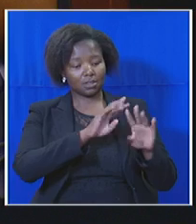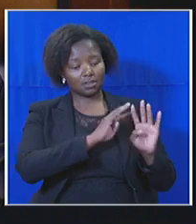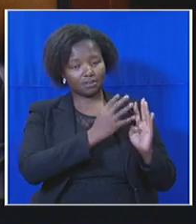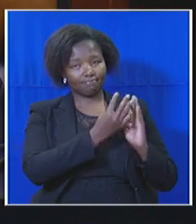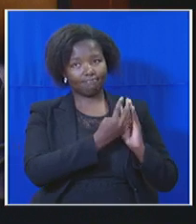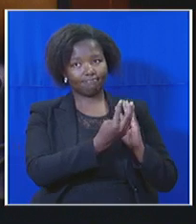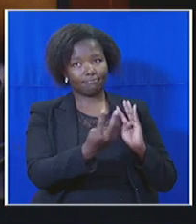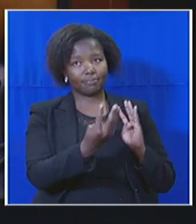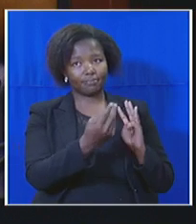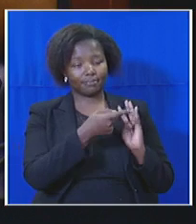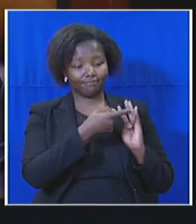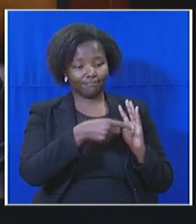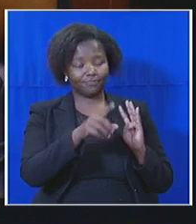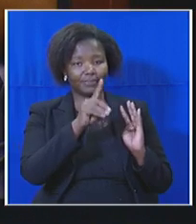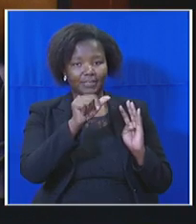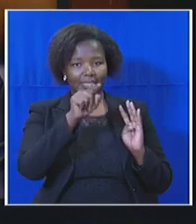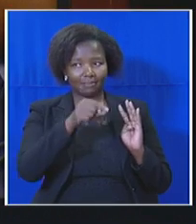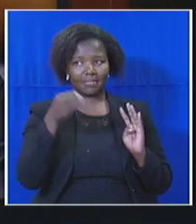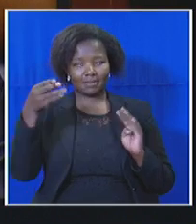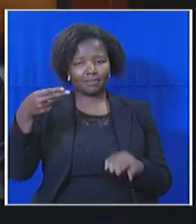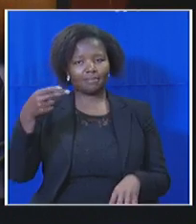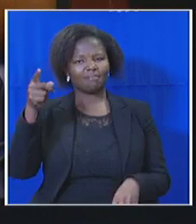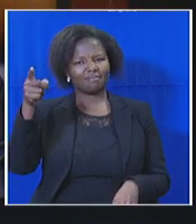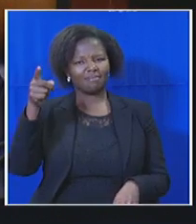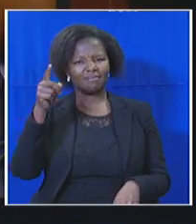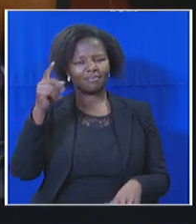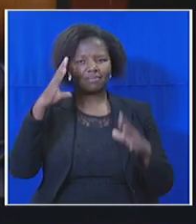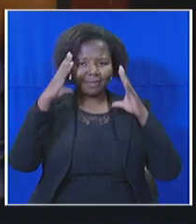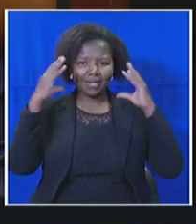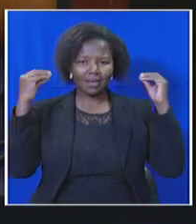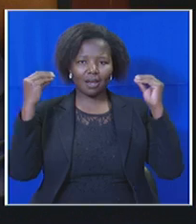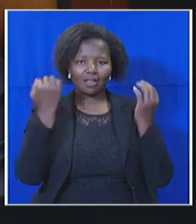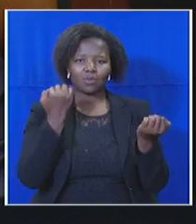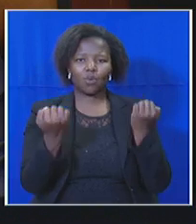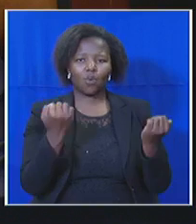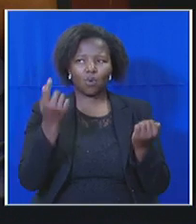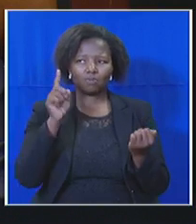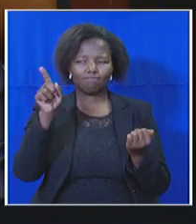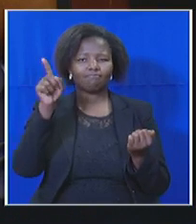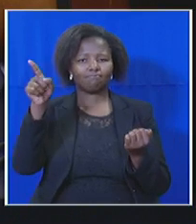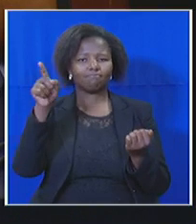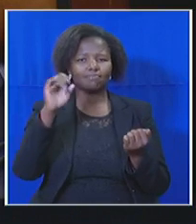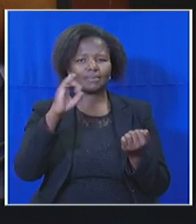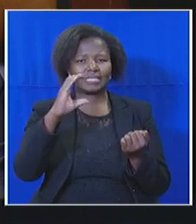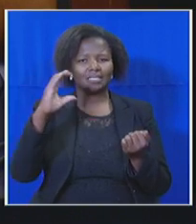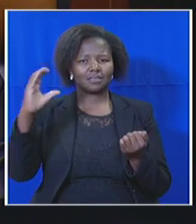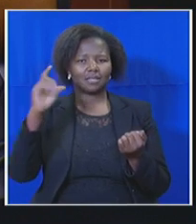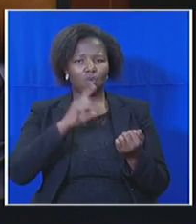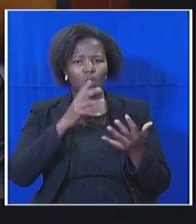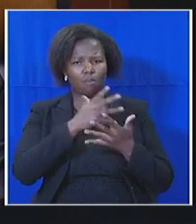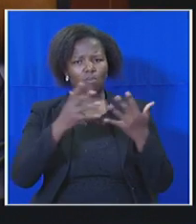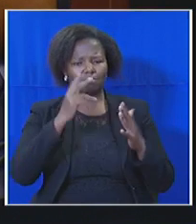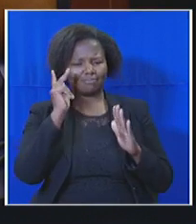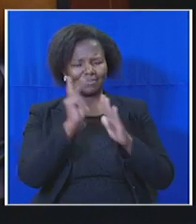the DA, deserve to be at The Hague for crimes they committed against Africans in South Africa during